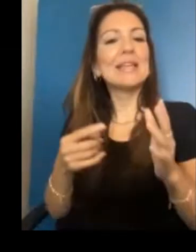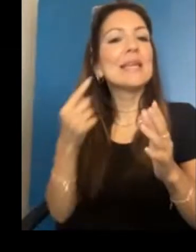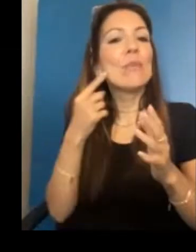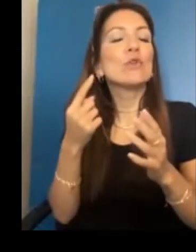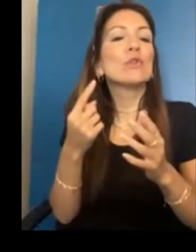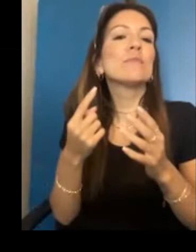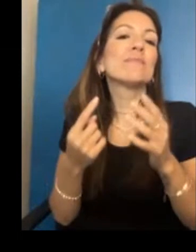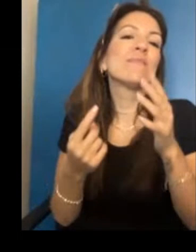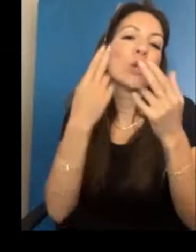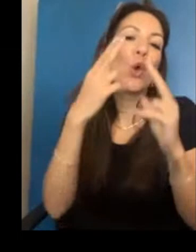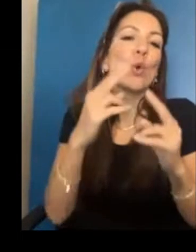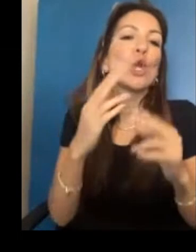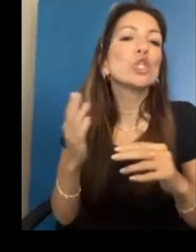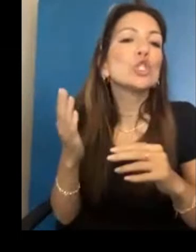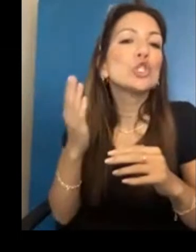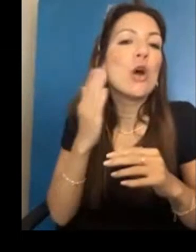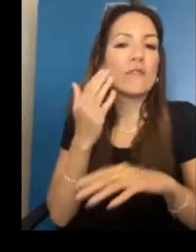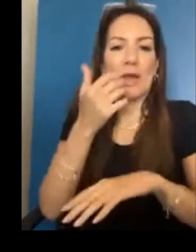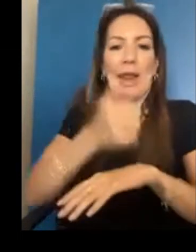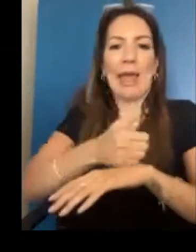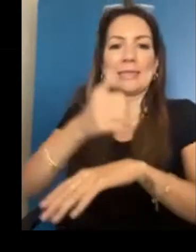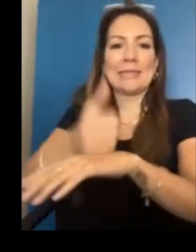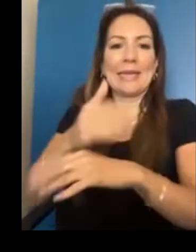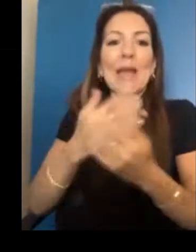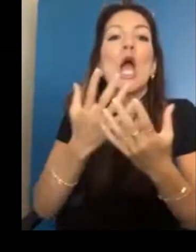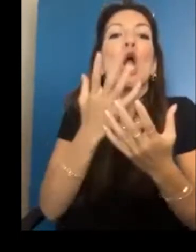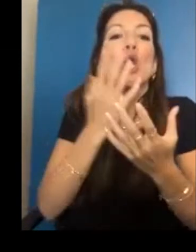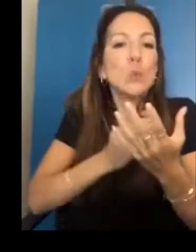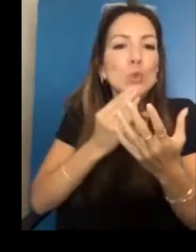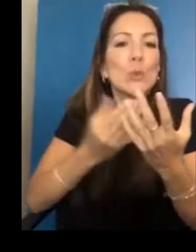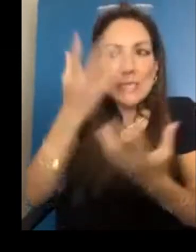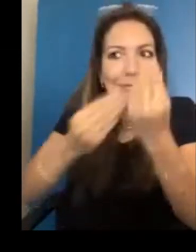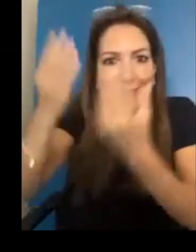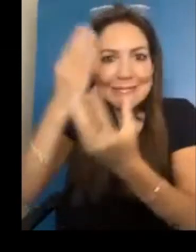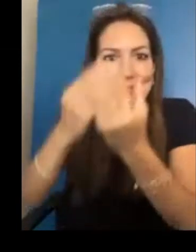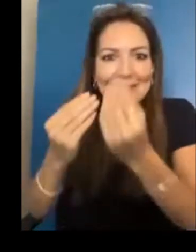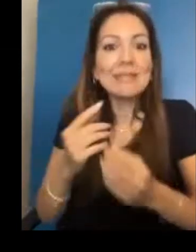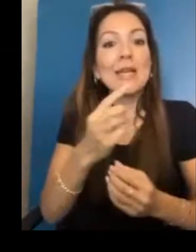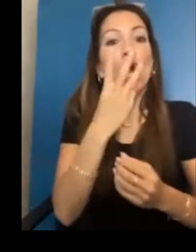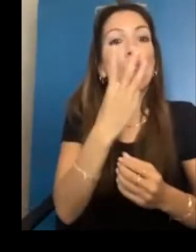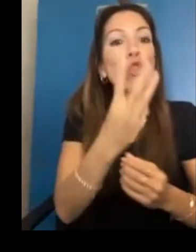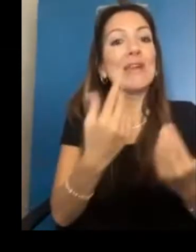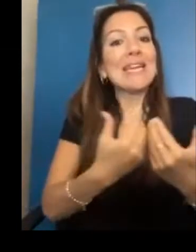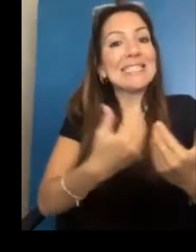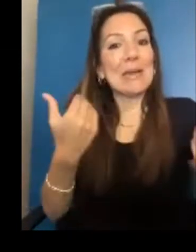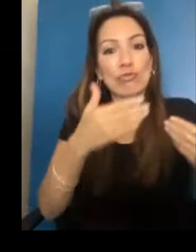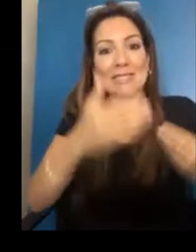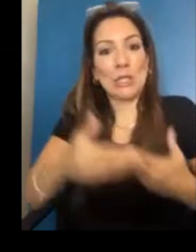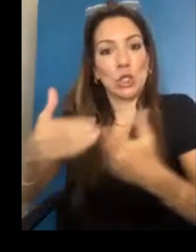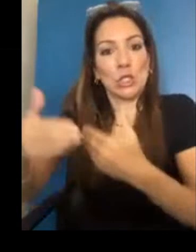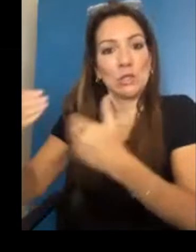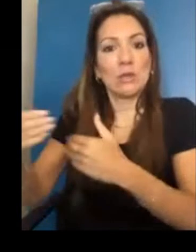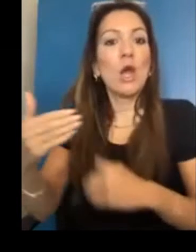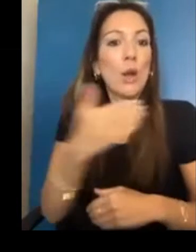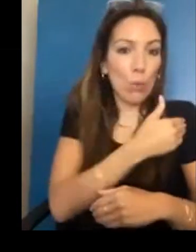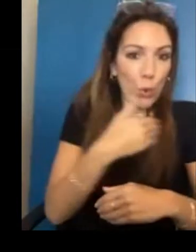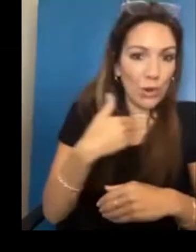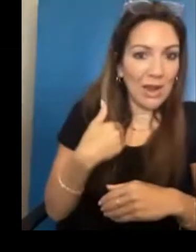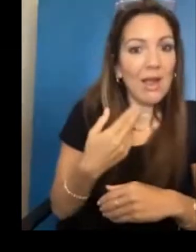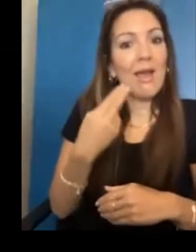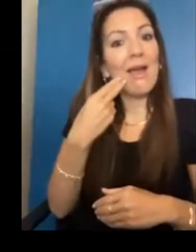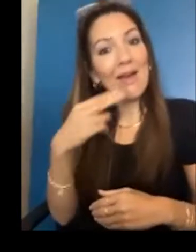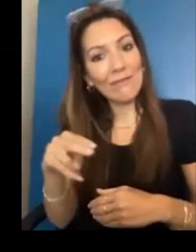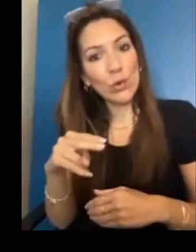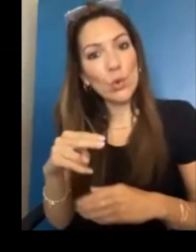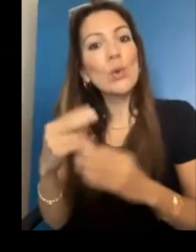As part of that soft landings, we will be having 3 separate sessions, a morning, an afternoon and early evening, for